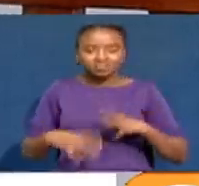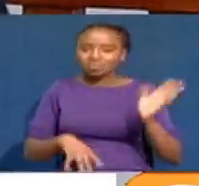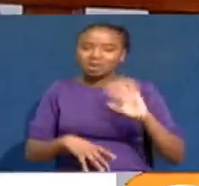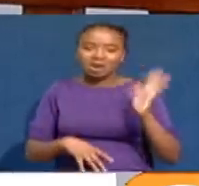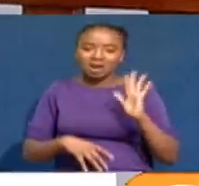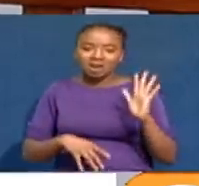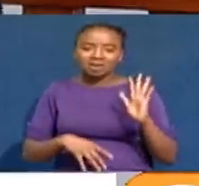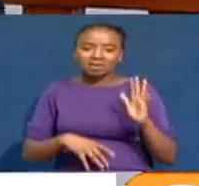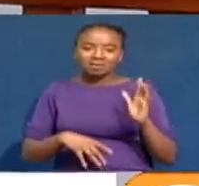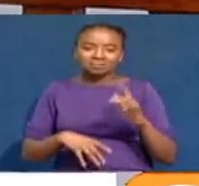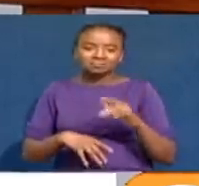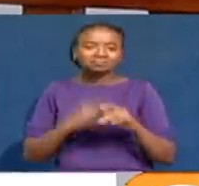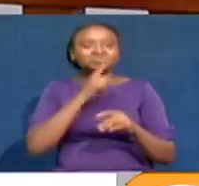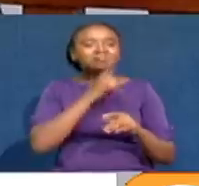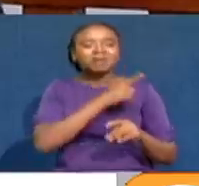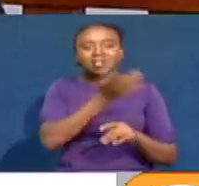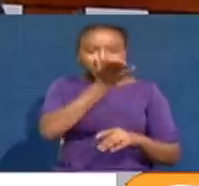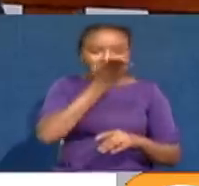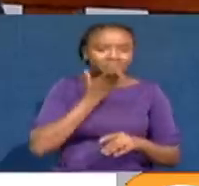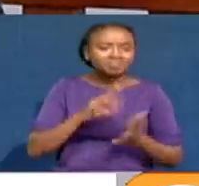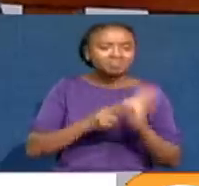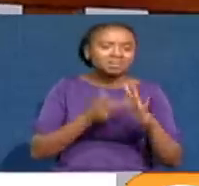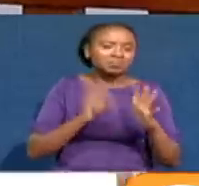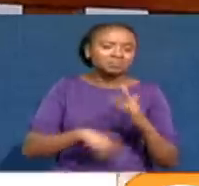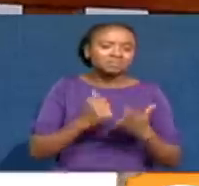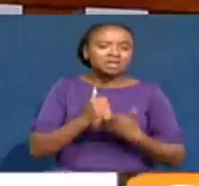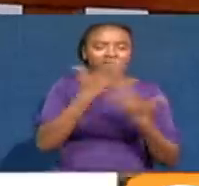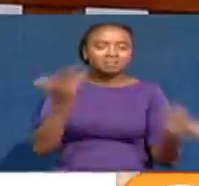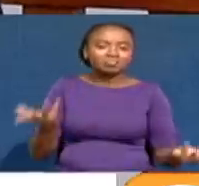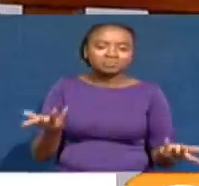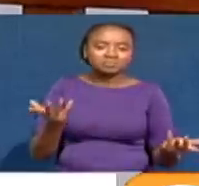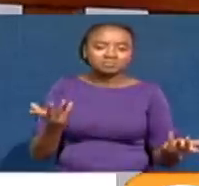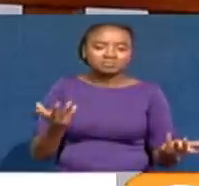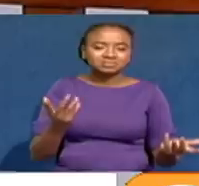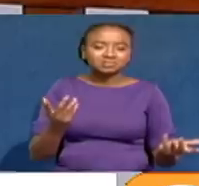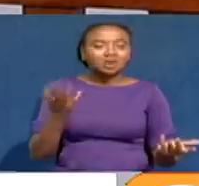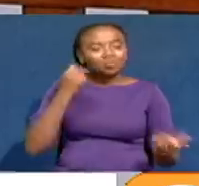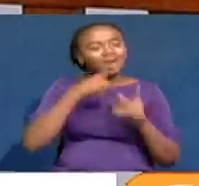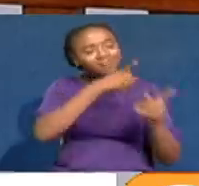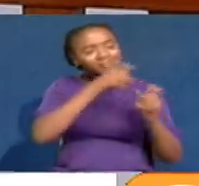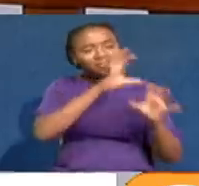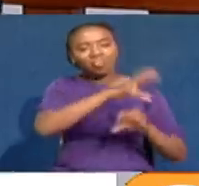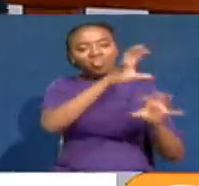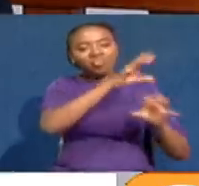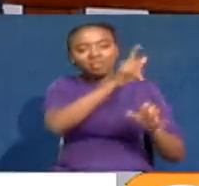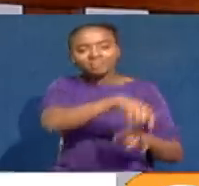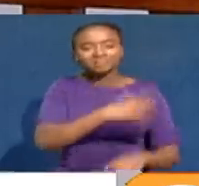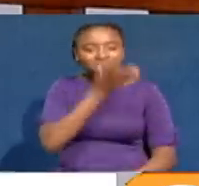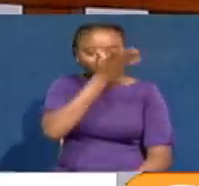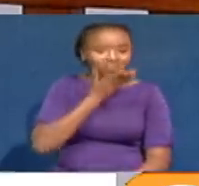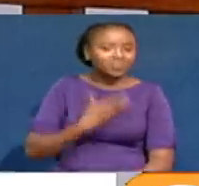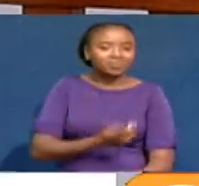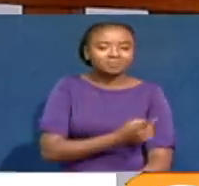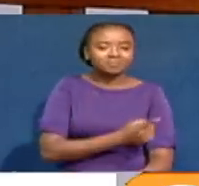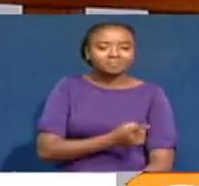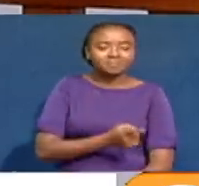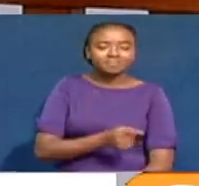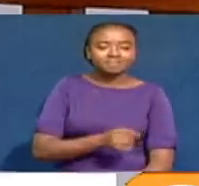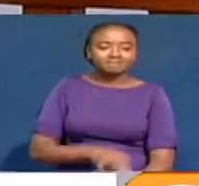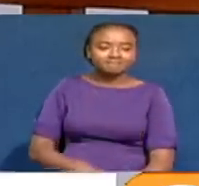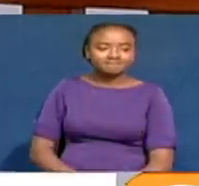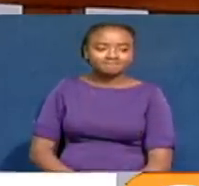them muganga. What do you mean by muganga in politics today? Muganga is what? Why would you even mention that one muganga? Supposing you accord your